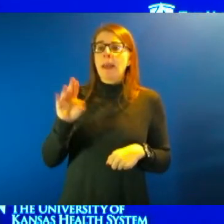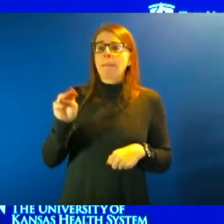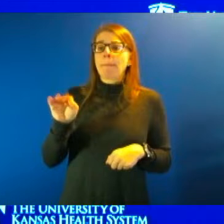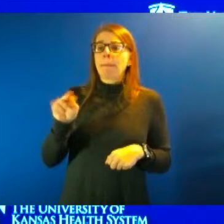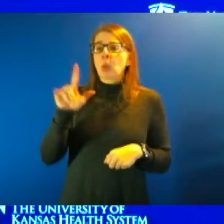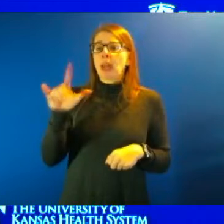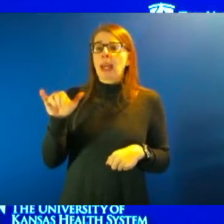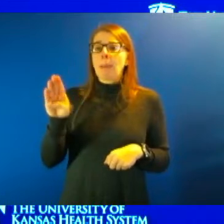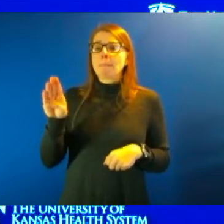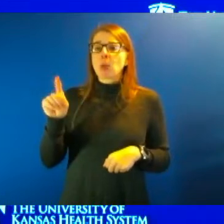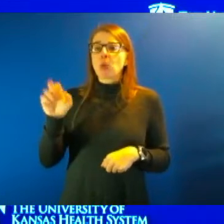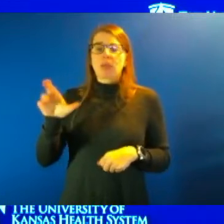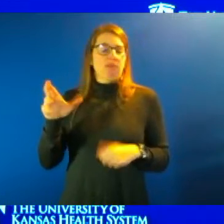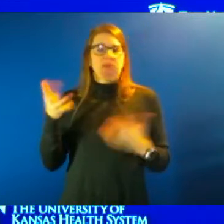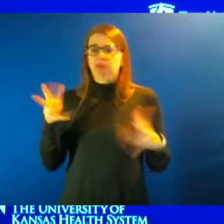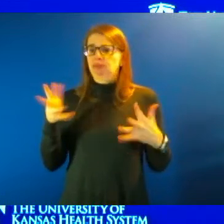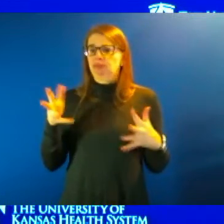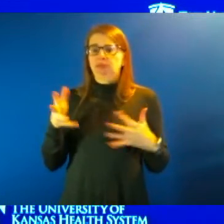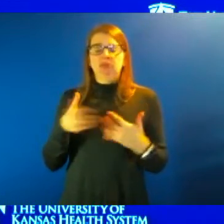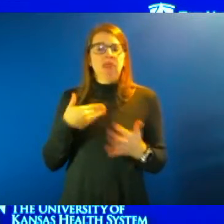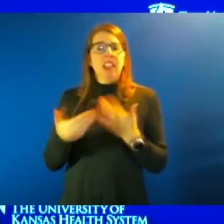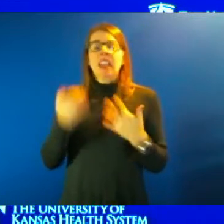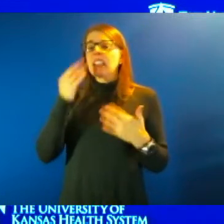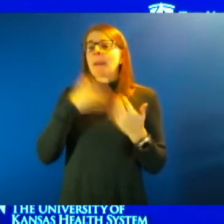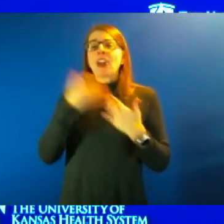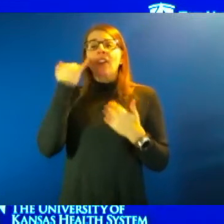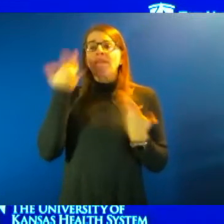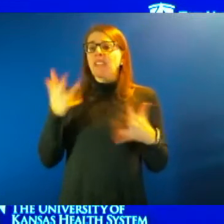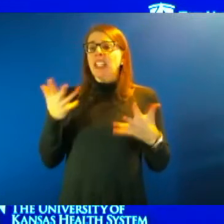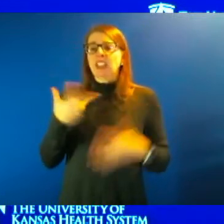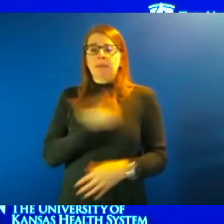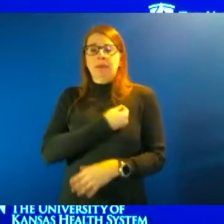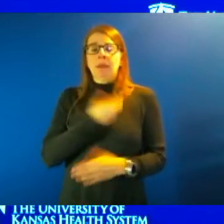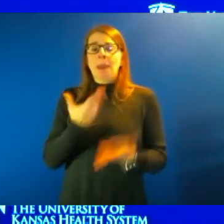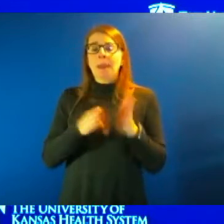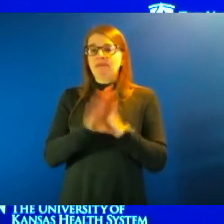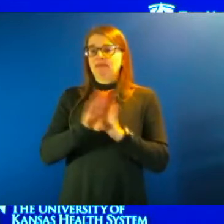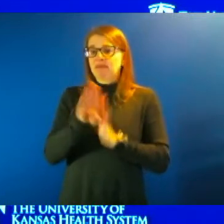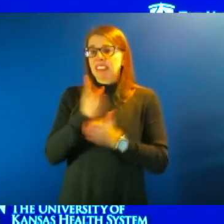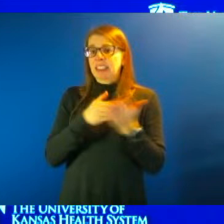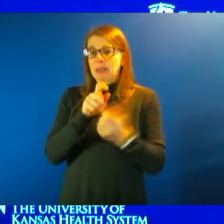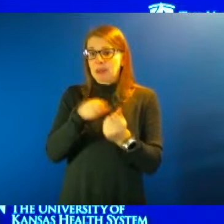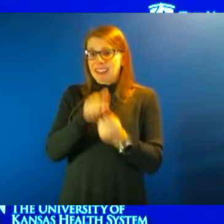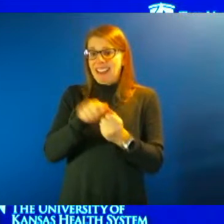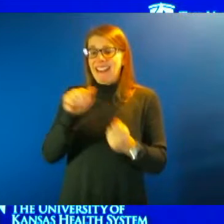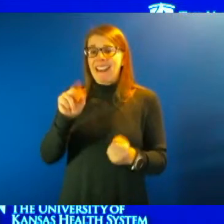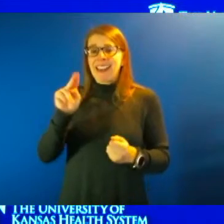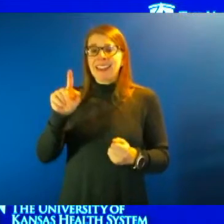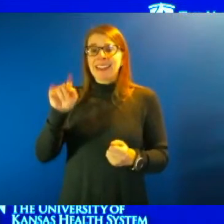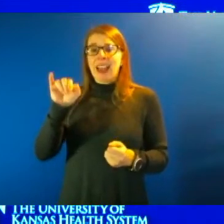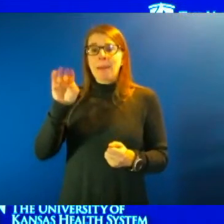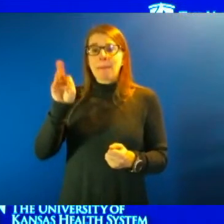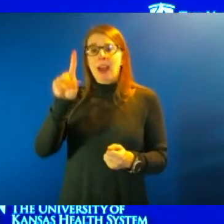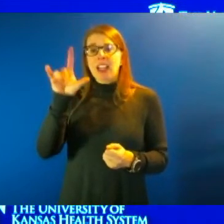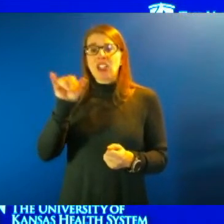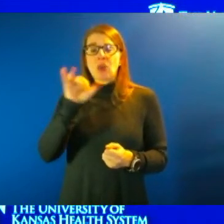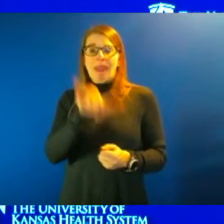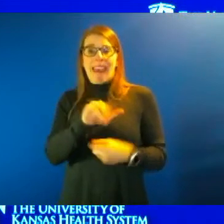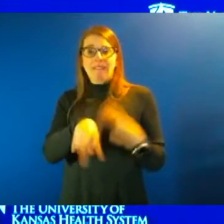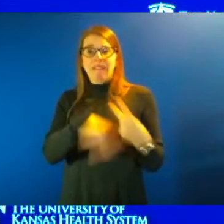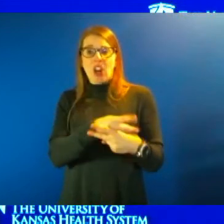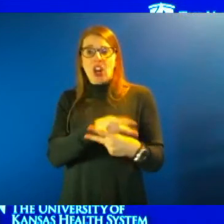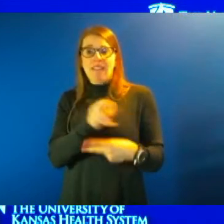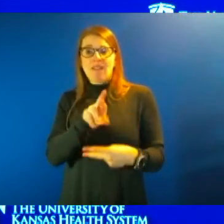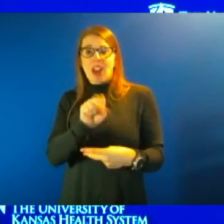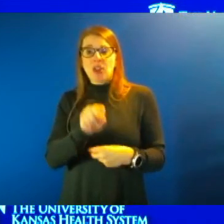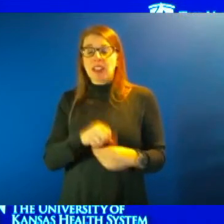Even after you've had vaccination, you will start to maybe develop some specific antibodies, say, to that variant. Obviously, if you're being infected right now,